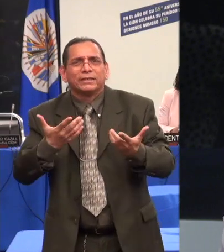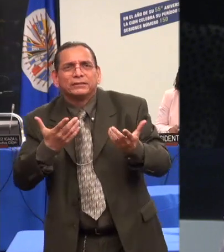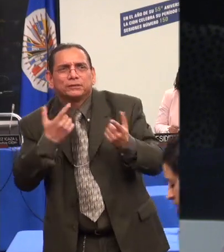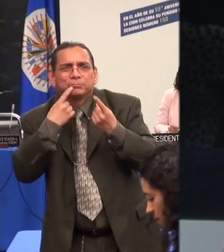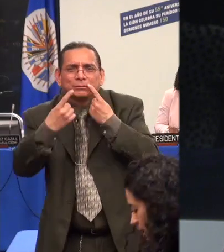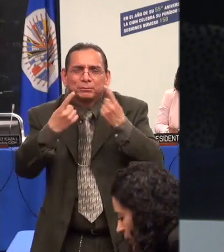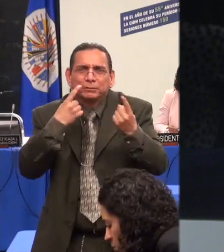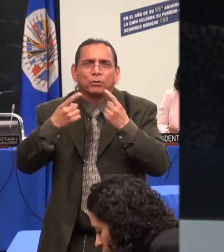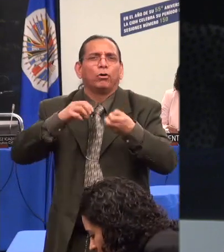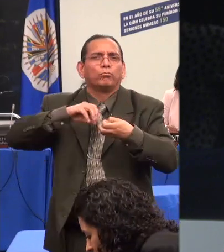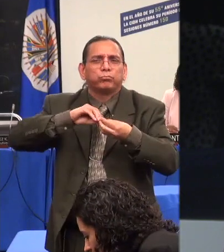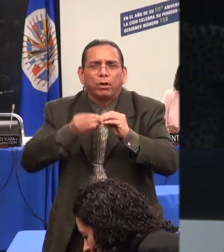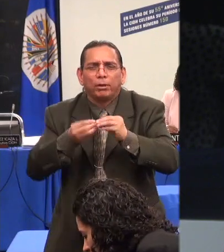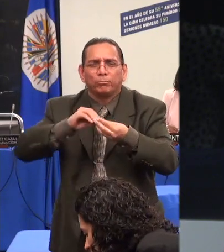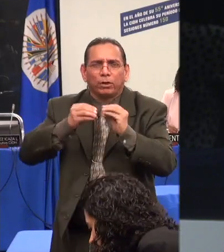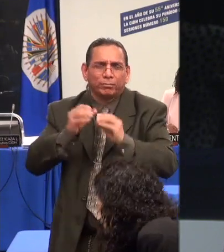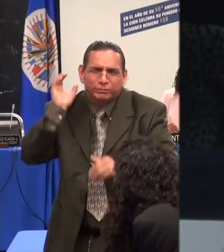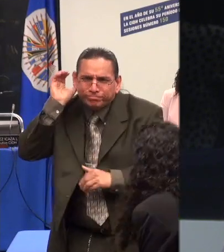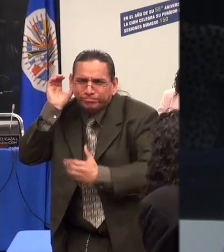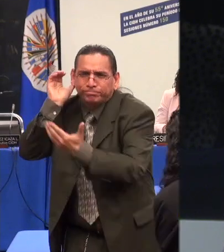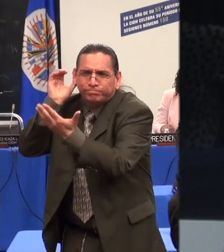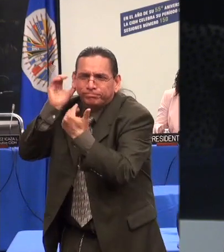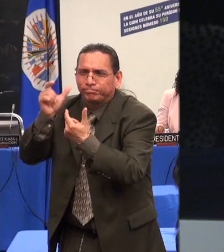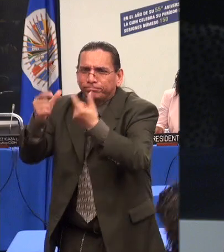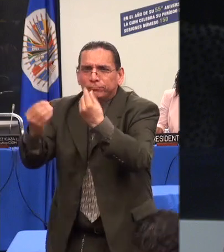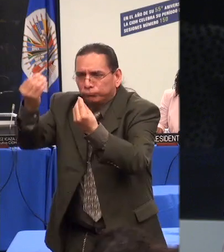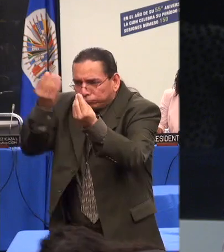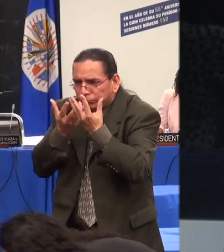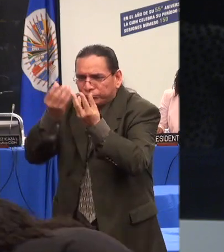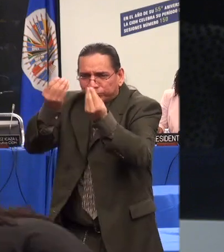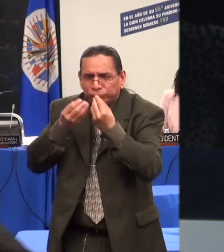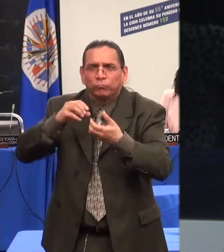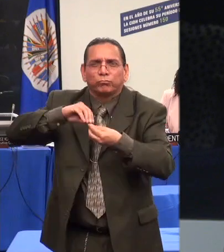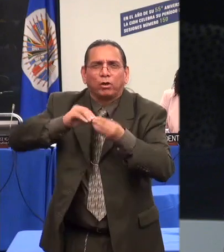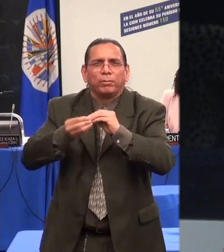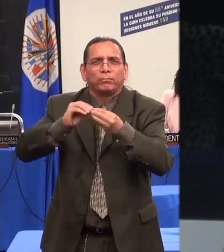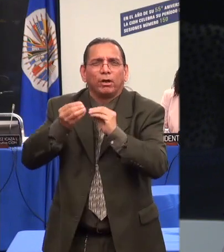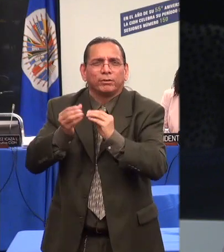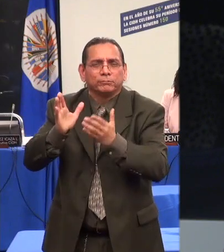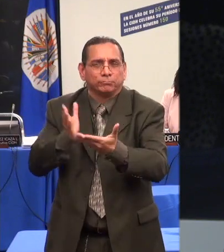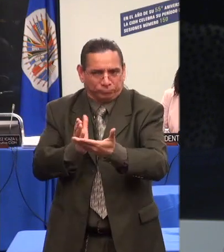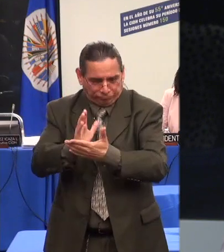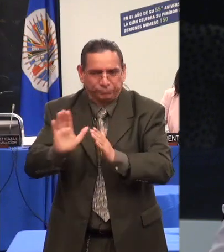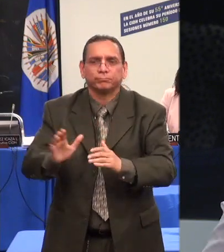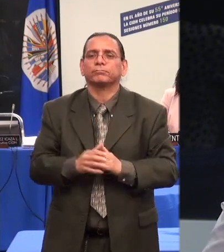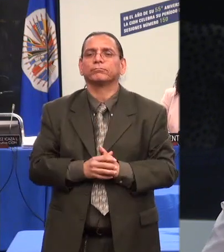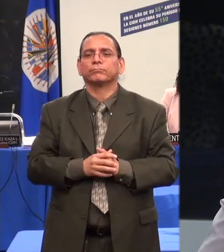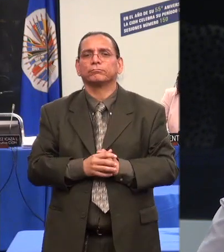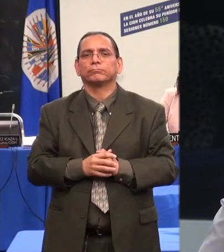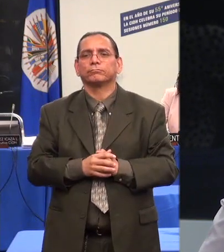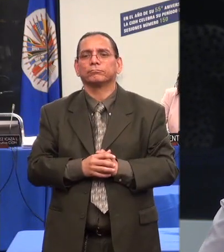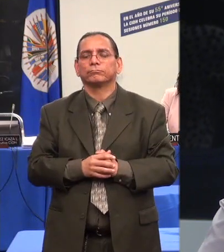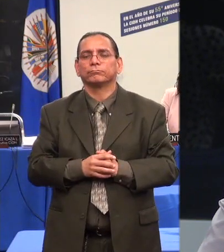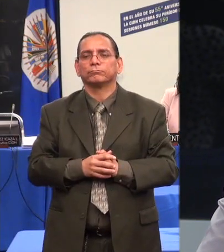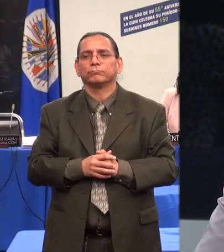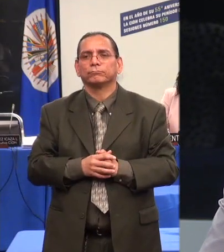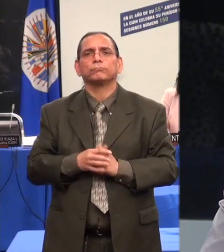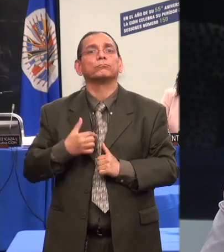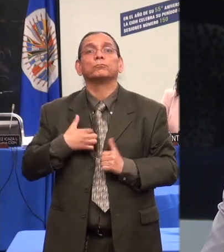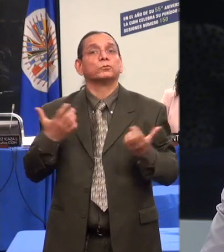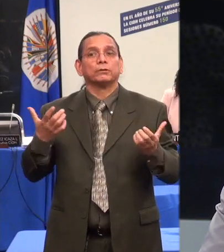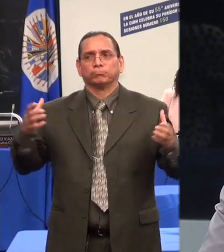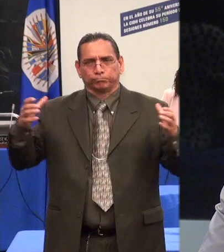reproductive rights of women in the Americas. We have followed as well the